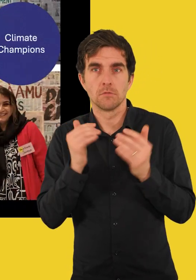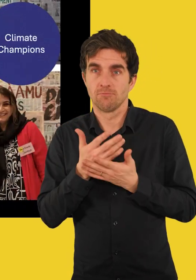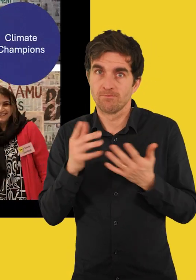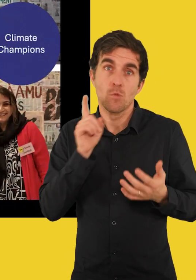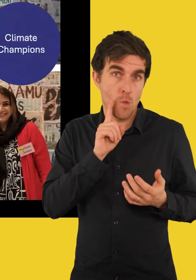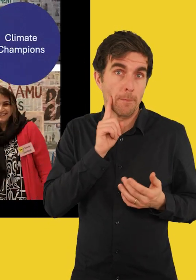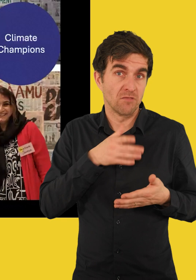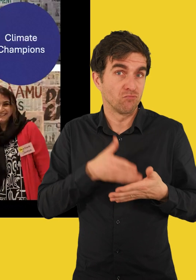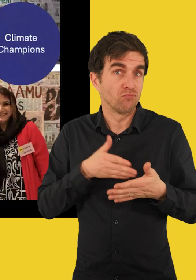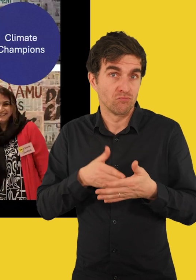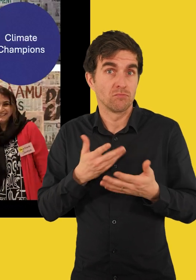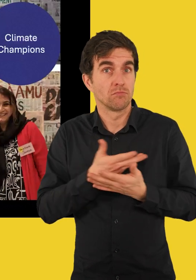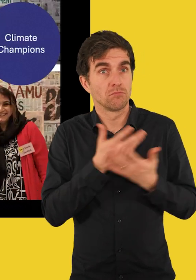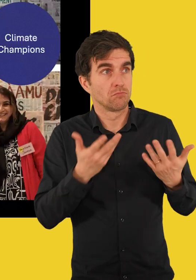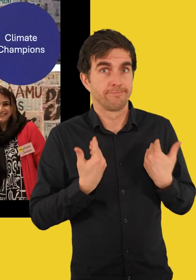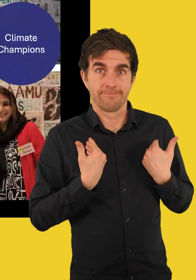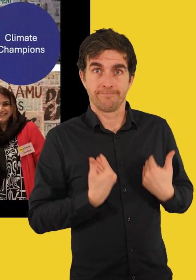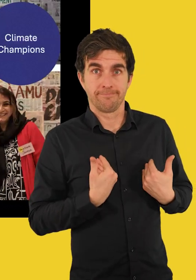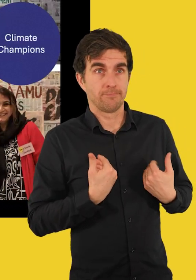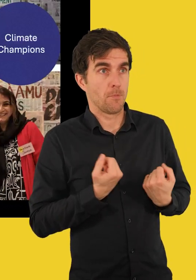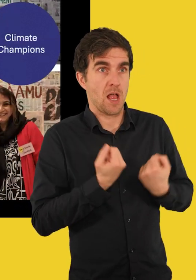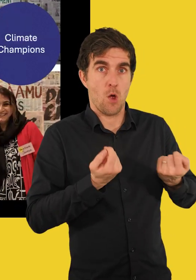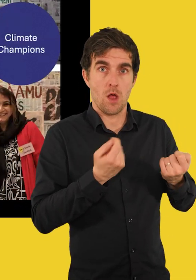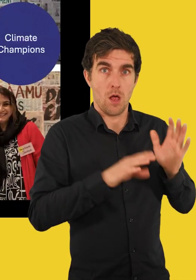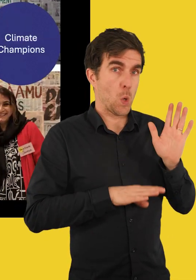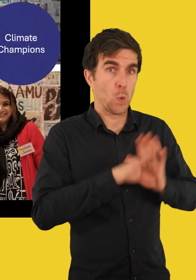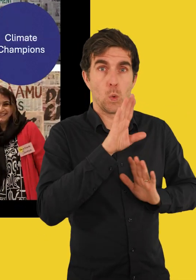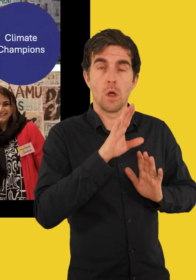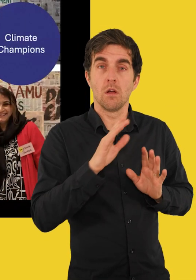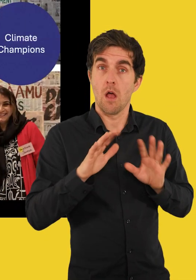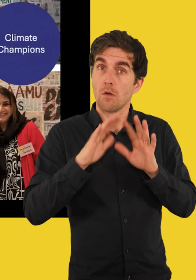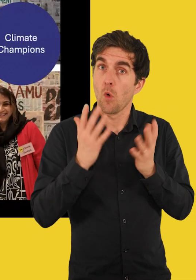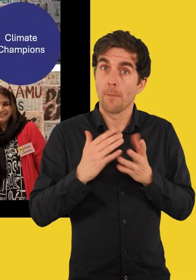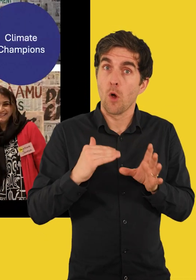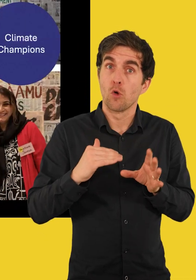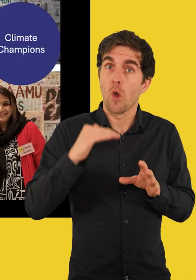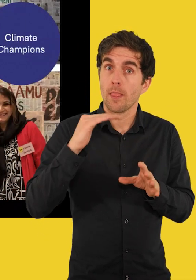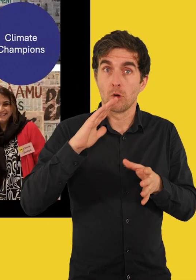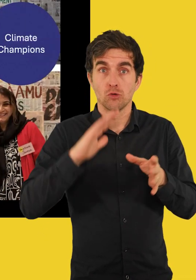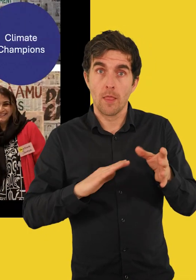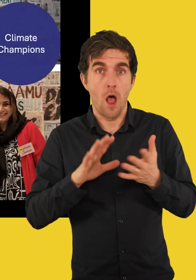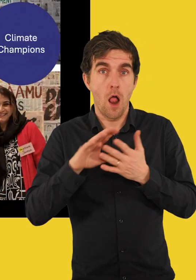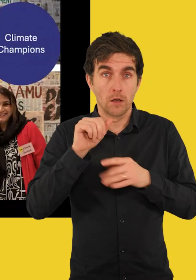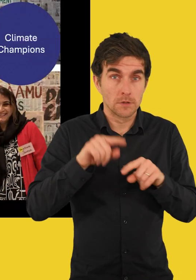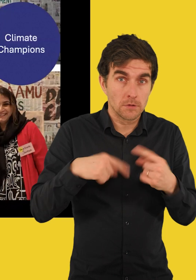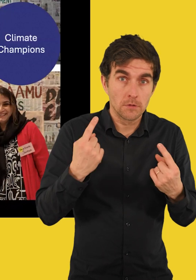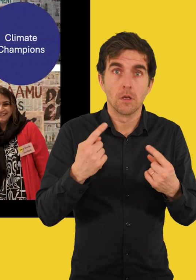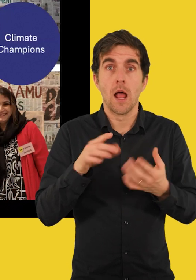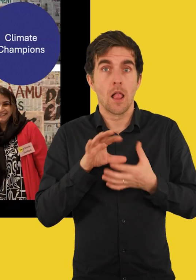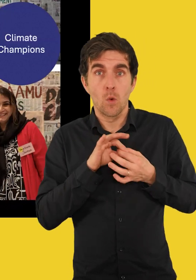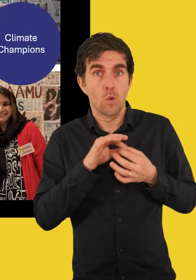face, unequal distribution of wealth and power, even global north-south cultural differences that